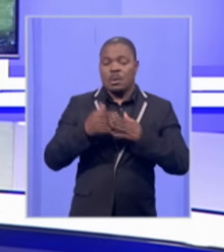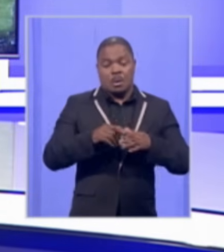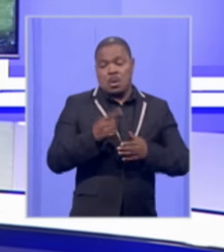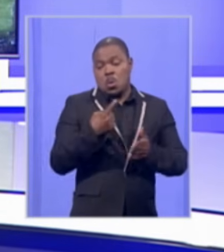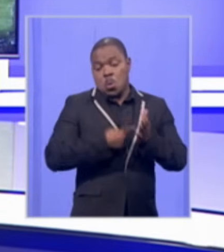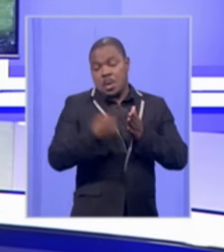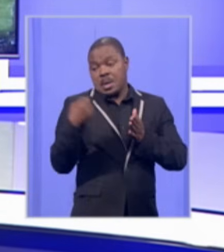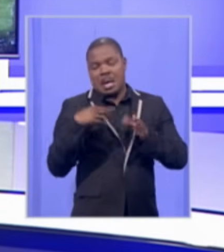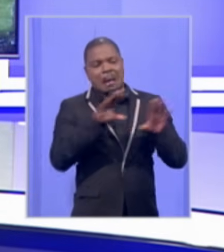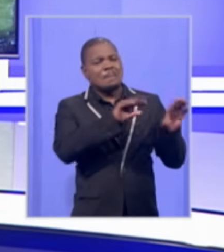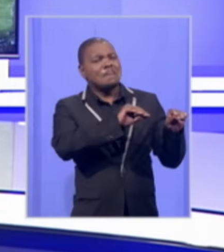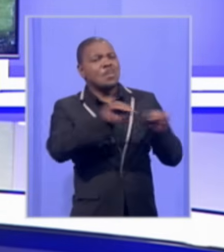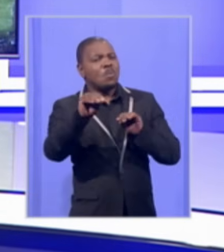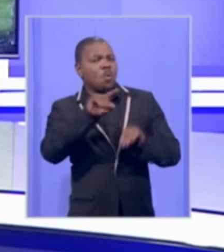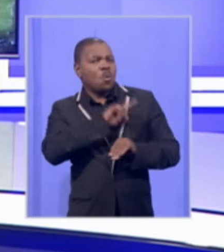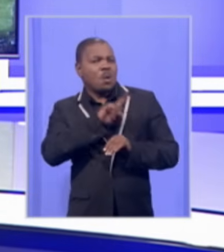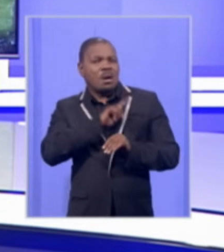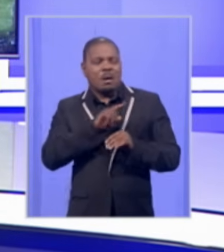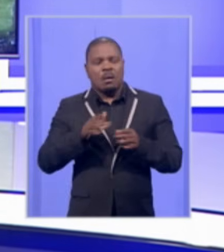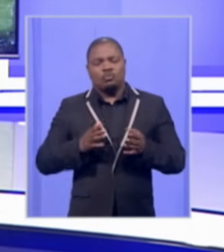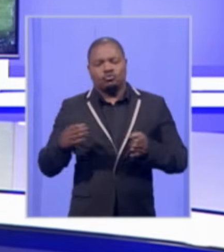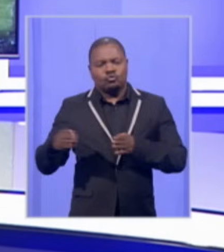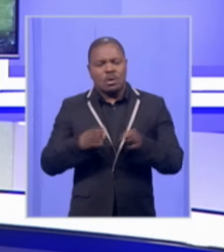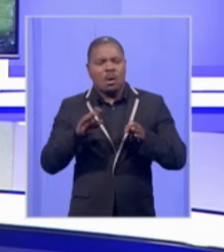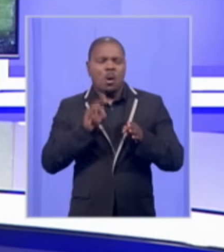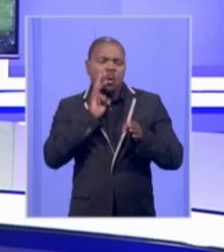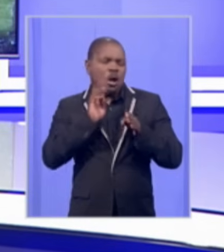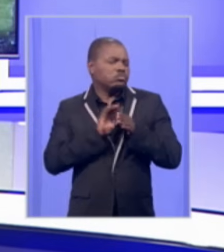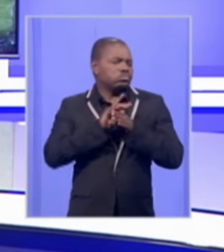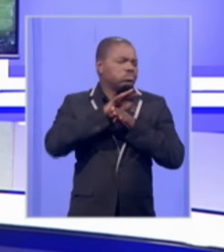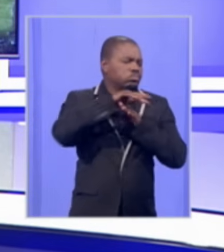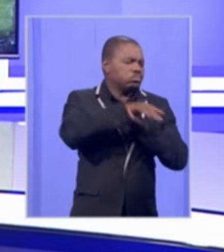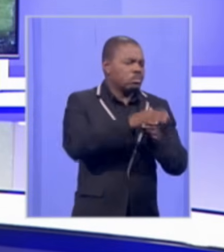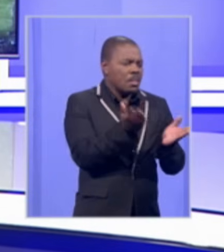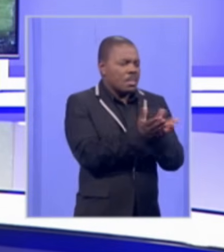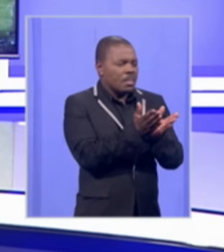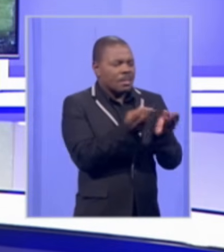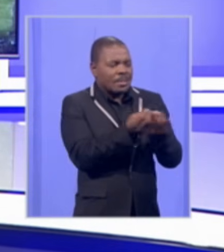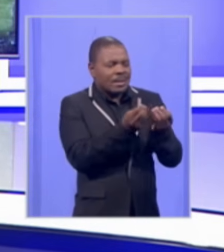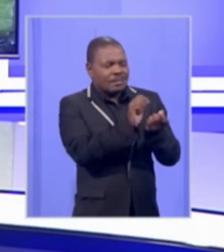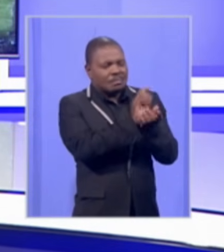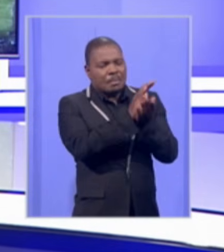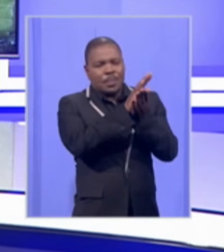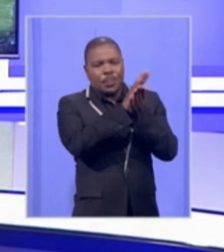beke eno jaaka go penologa ga noka go sentse dithoto tsa bona.